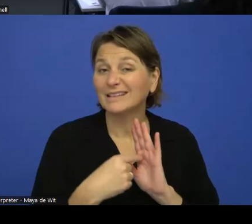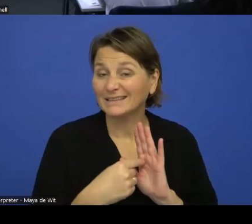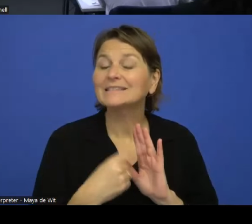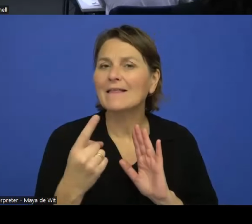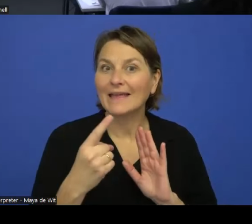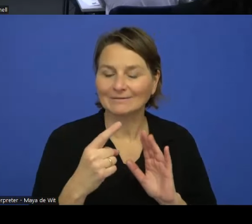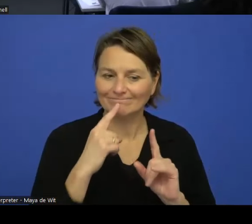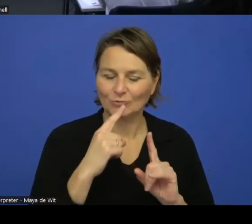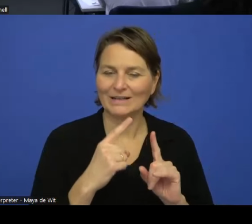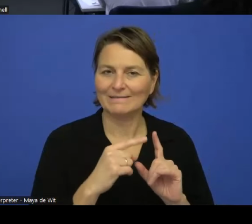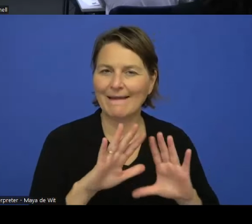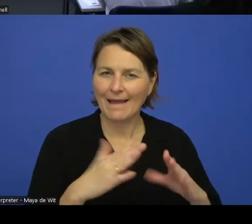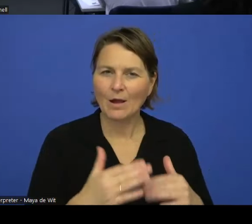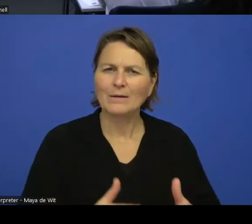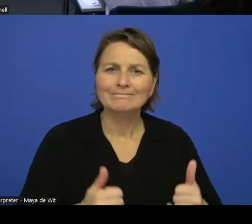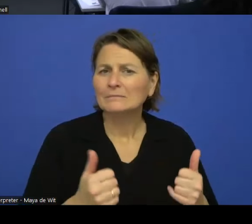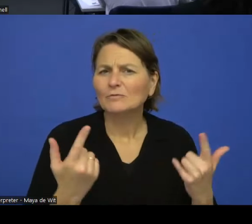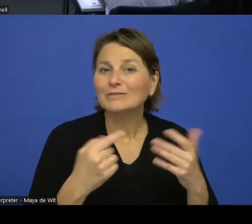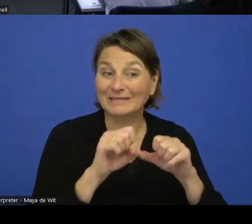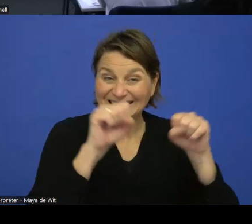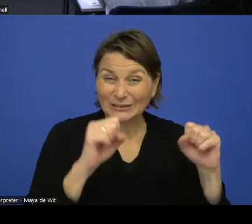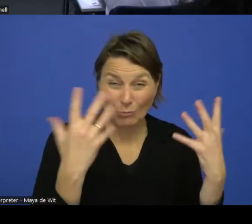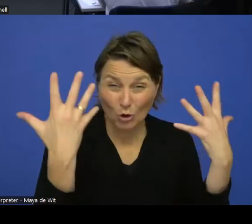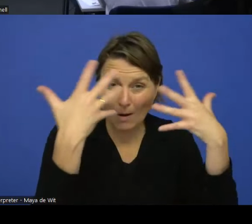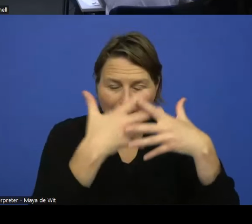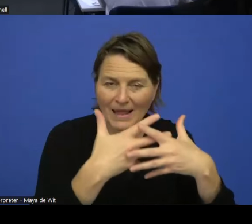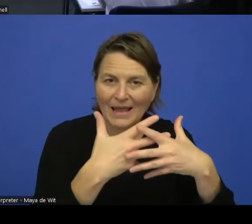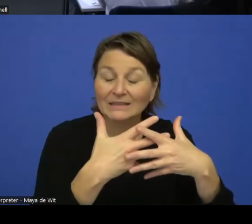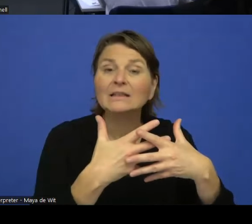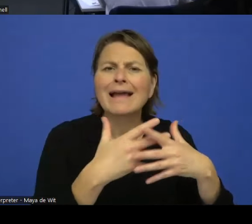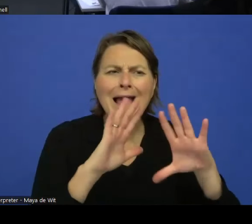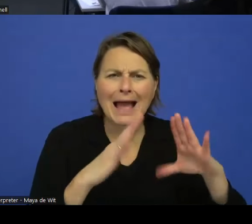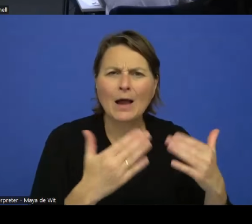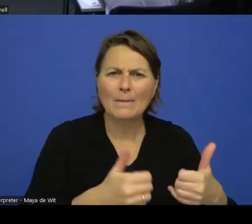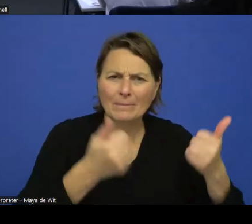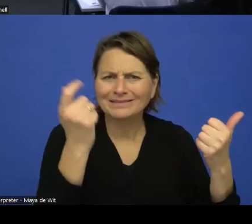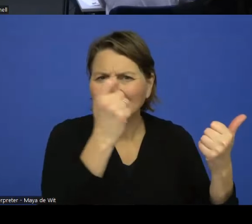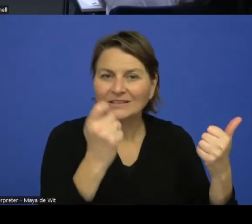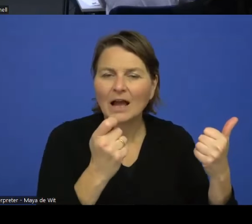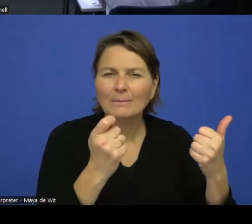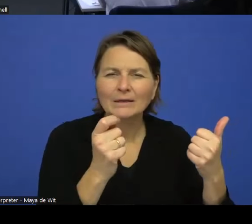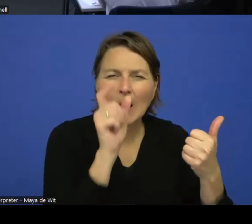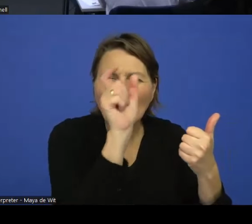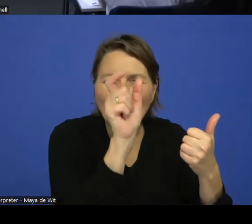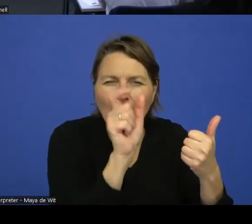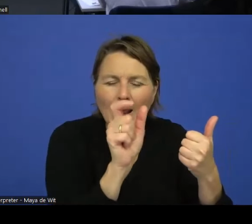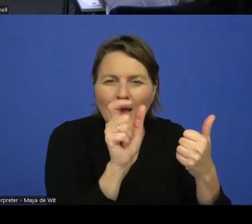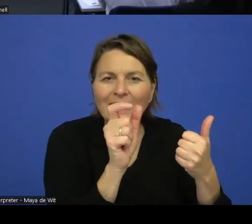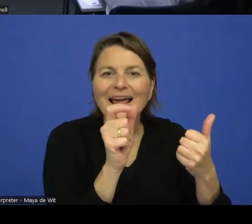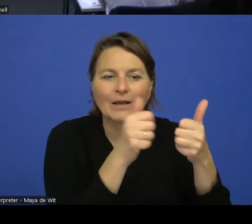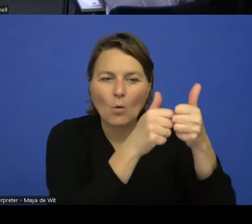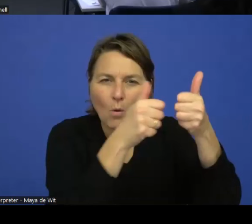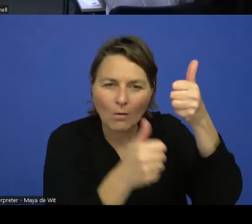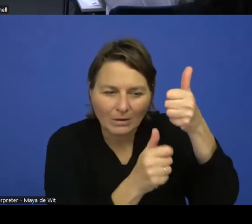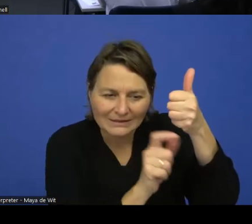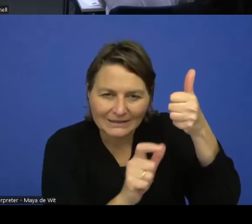complex complex systems, you have to break them down into subsystems, and ideally those subsystems are independent of each